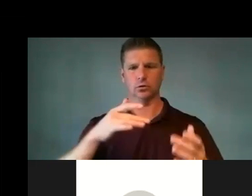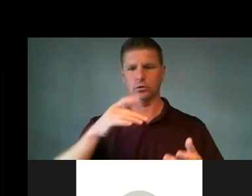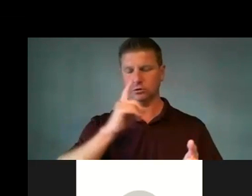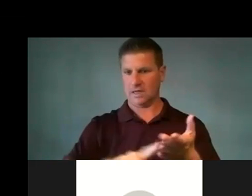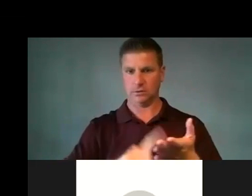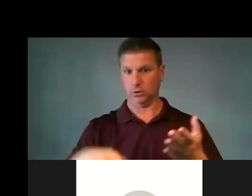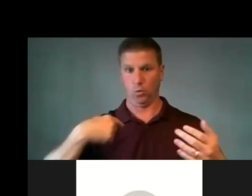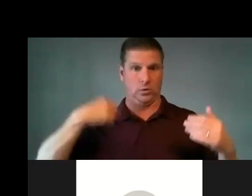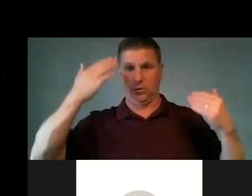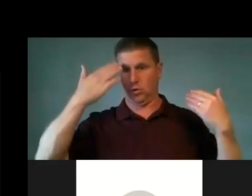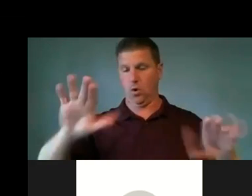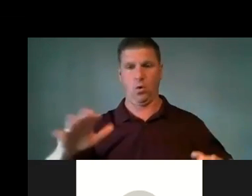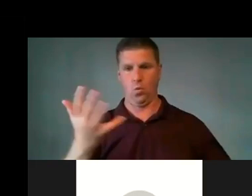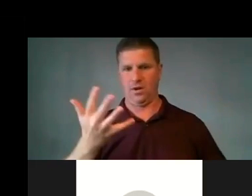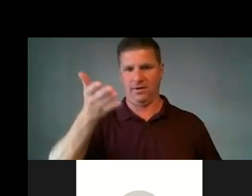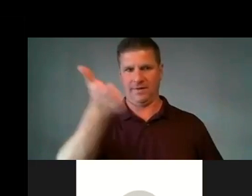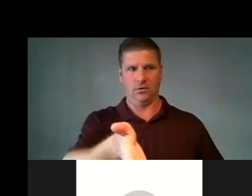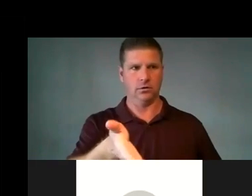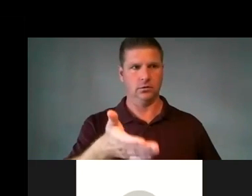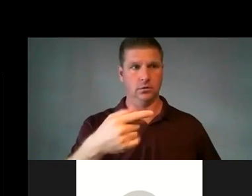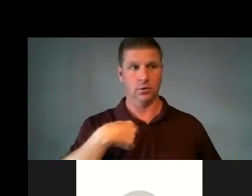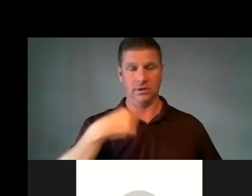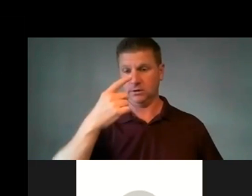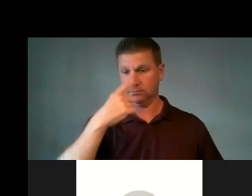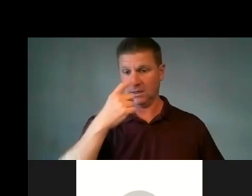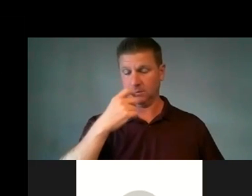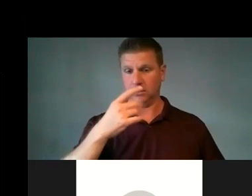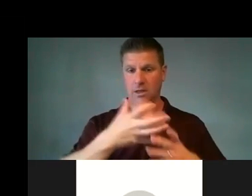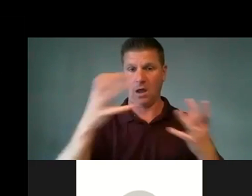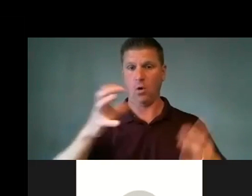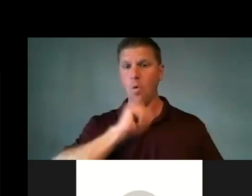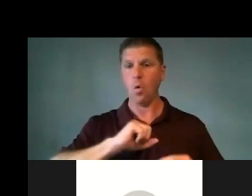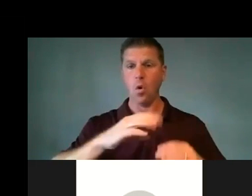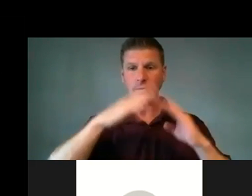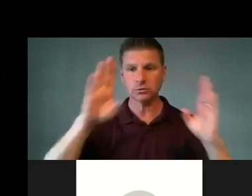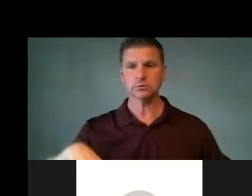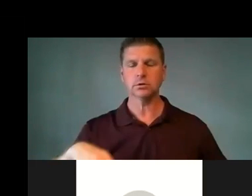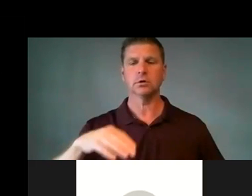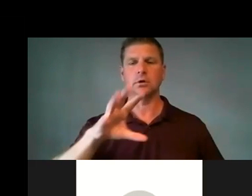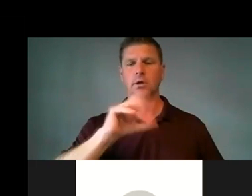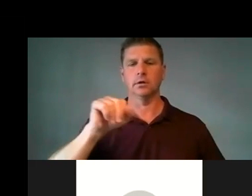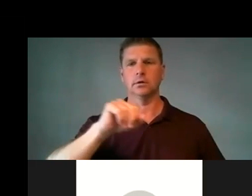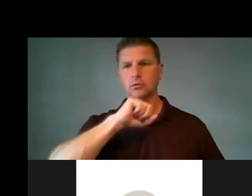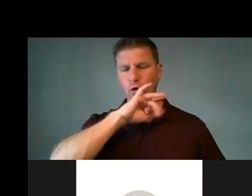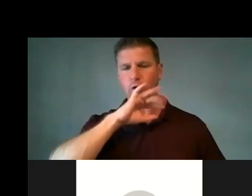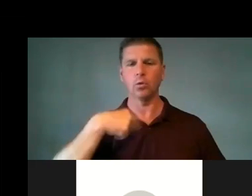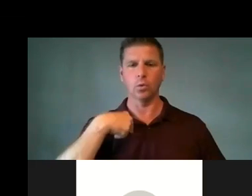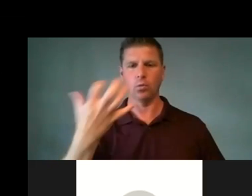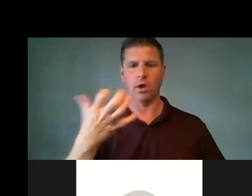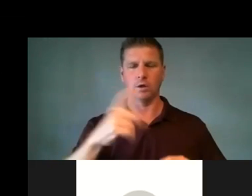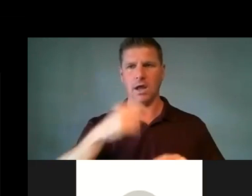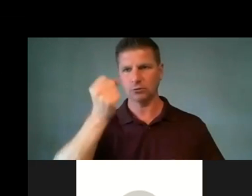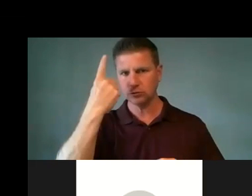what is sitting there. We suspect there's going to be a lot of old houses and debris, which we'd want to try and